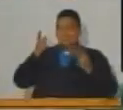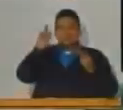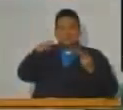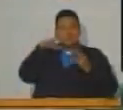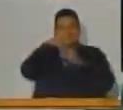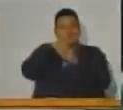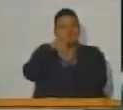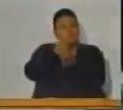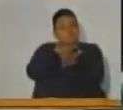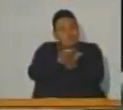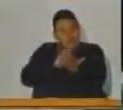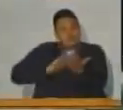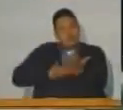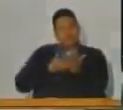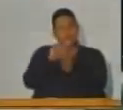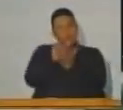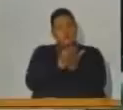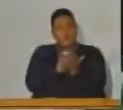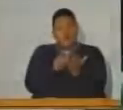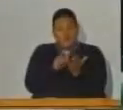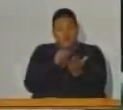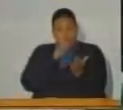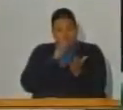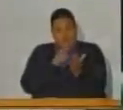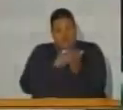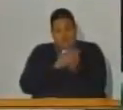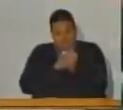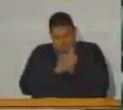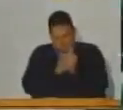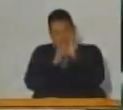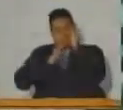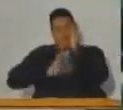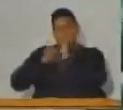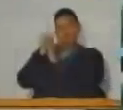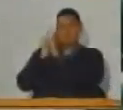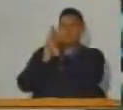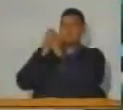enshrined in our laws and underpin our legislative efforts.